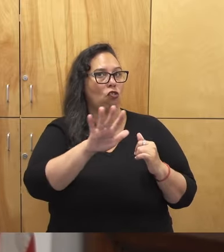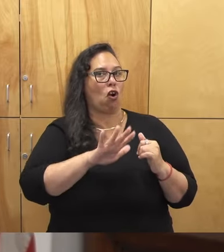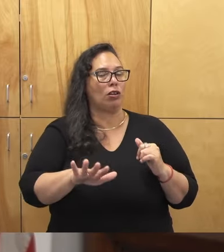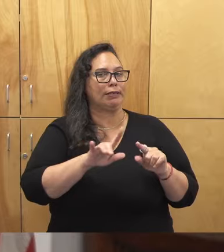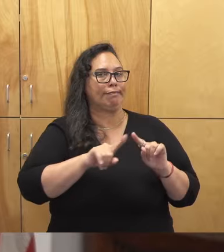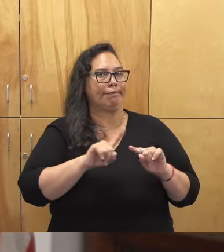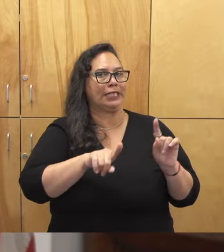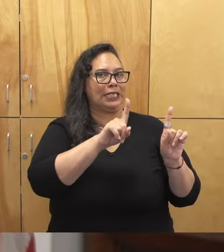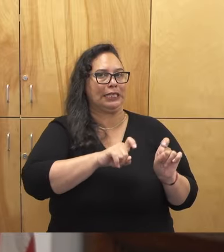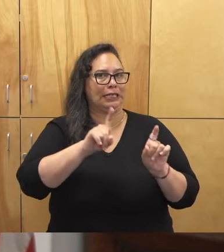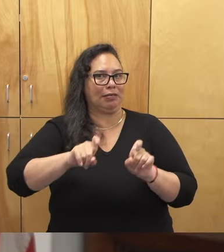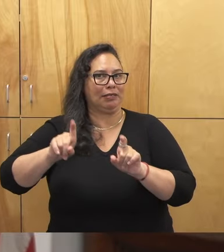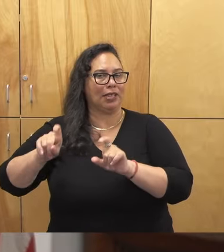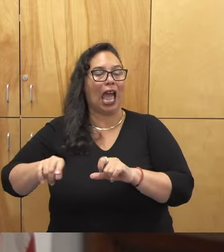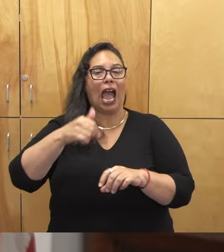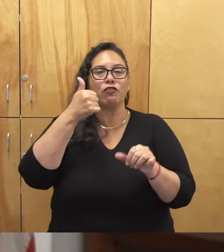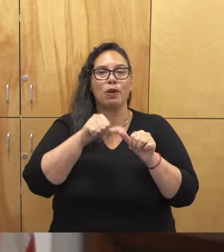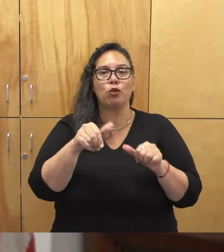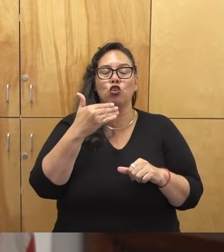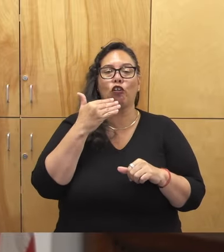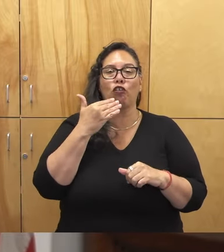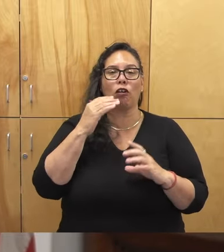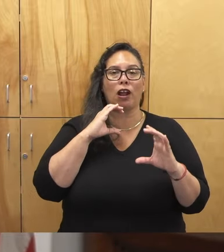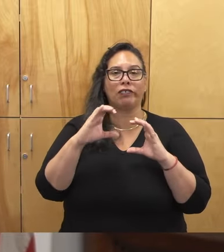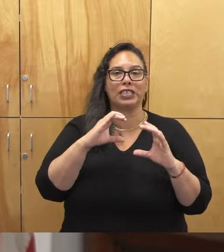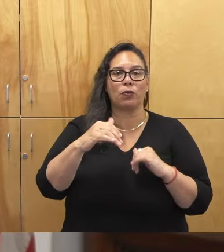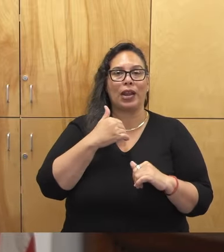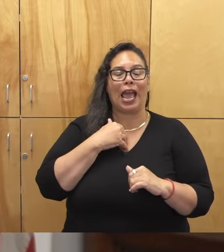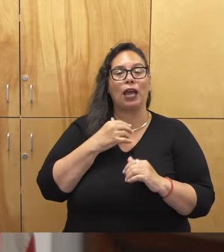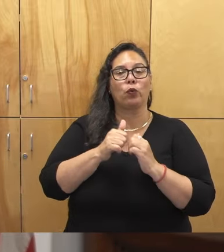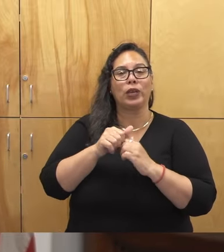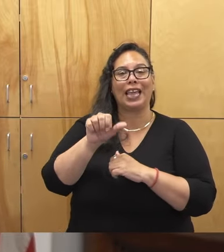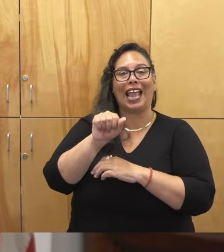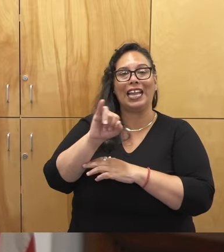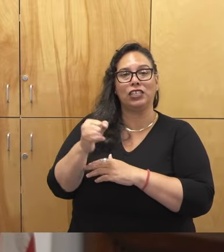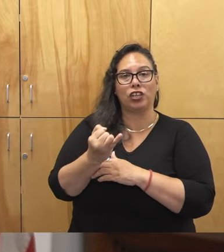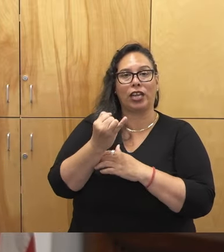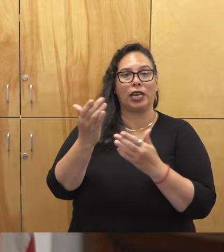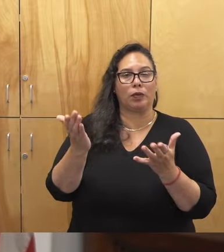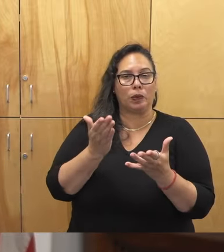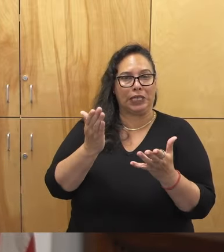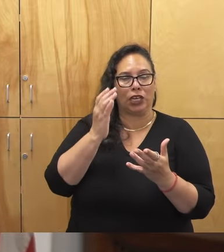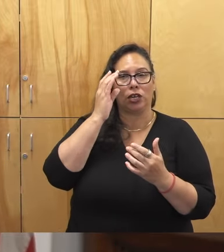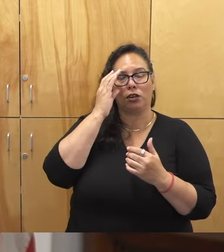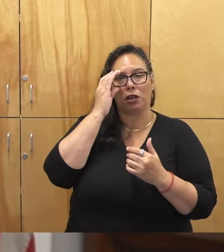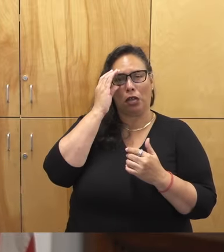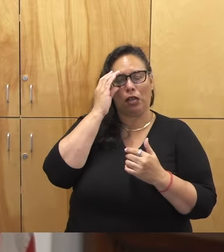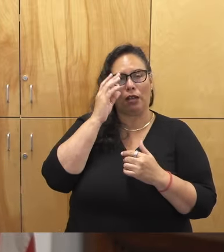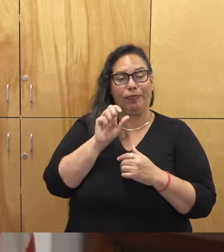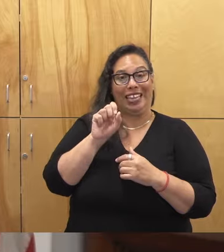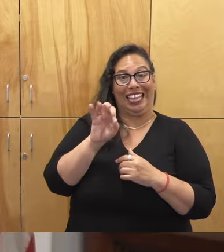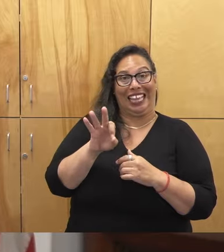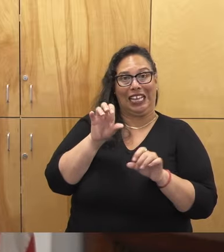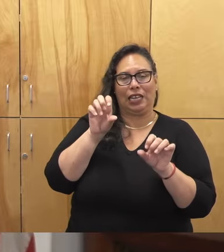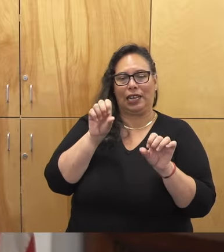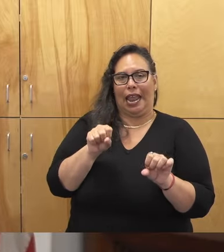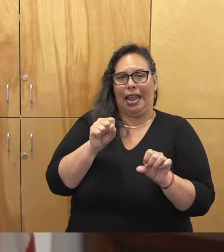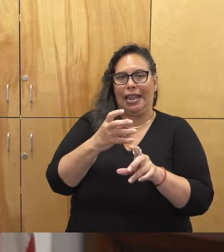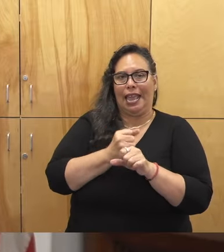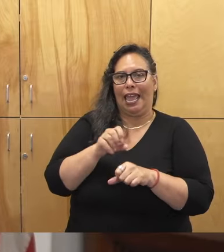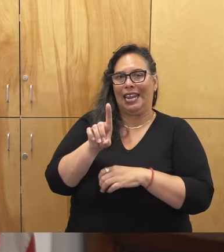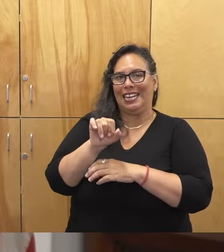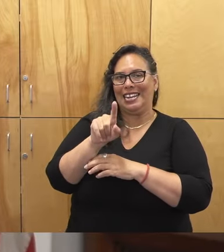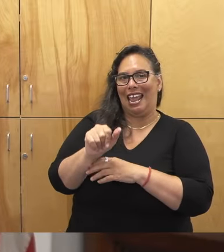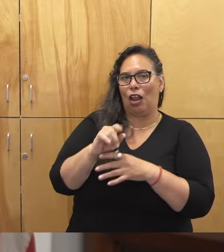right? I remember a good conversation we were having with AJ when he was here on whether you could get some data on